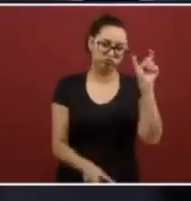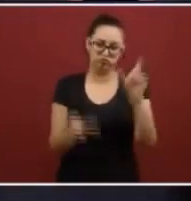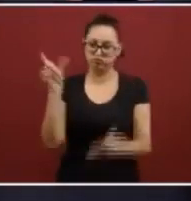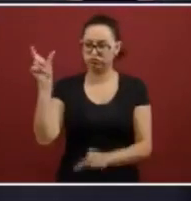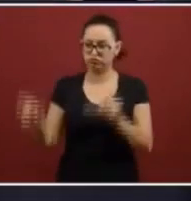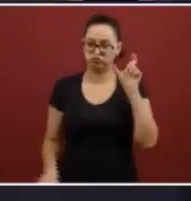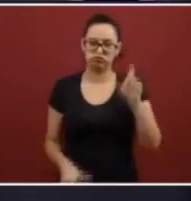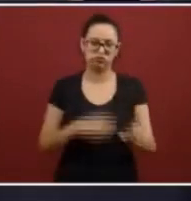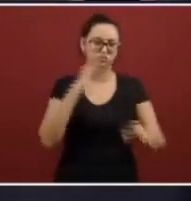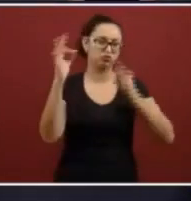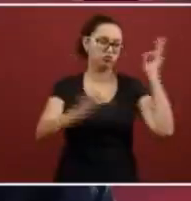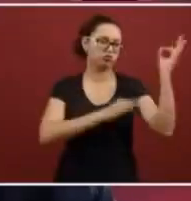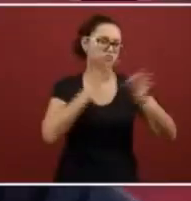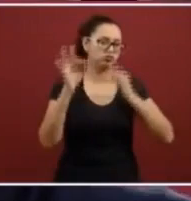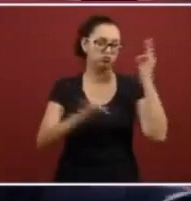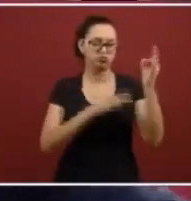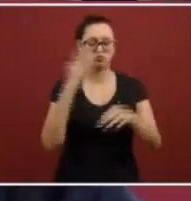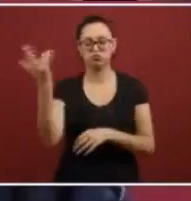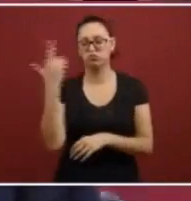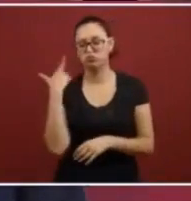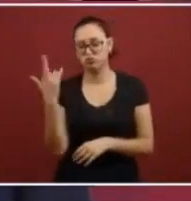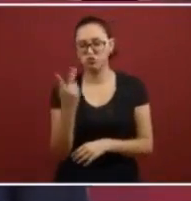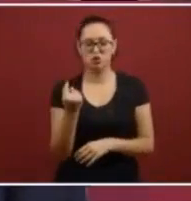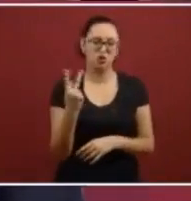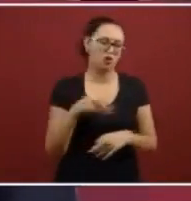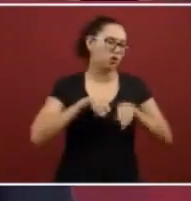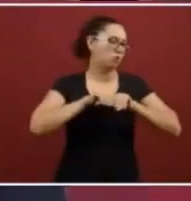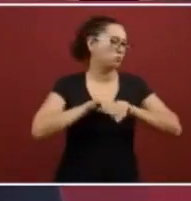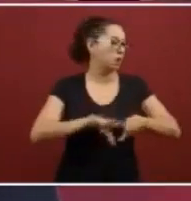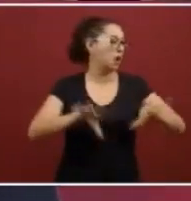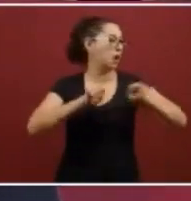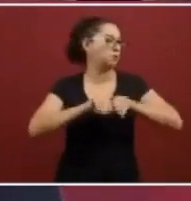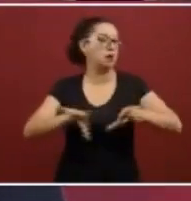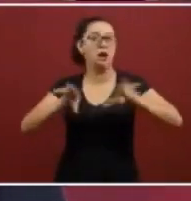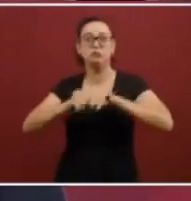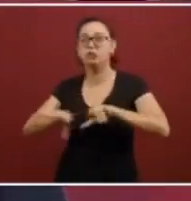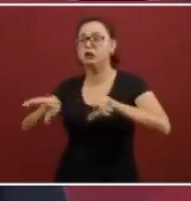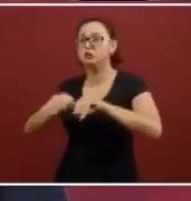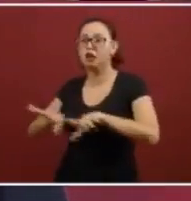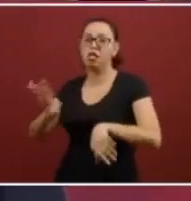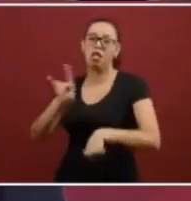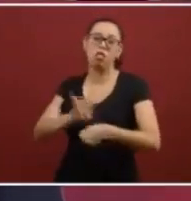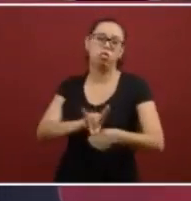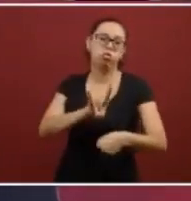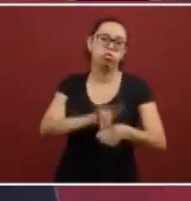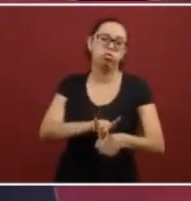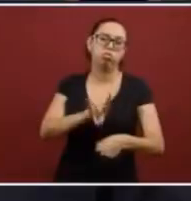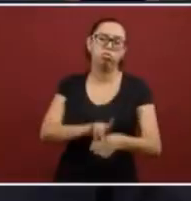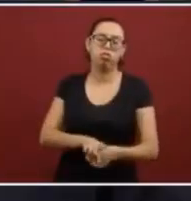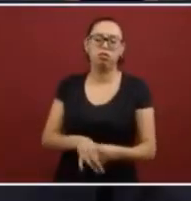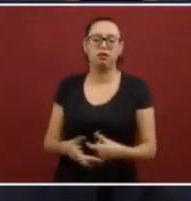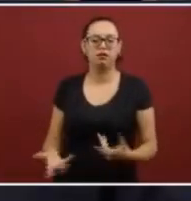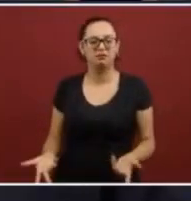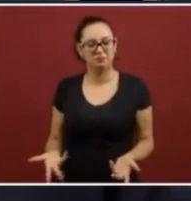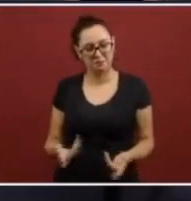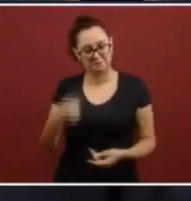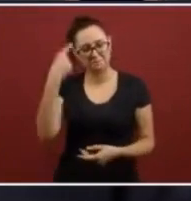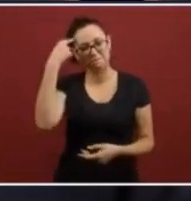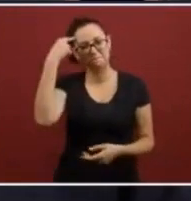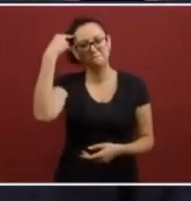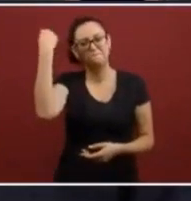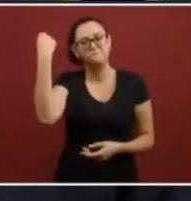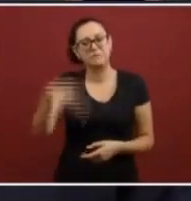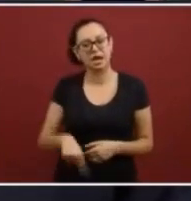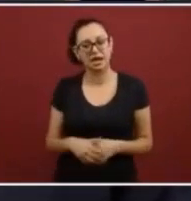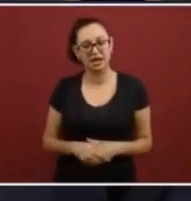some y televisión. poor guy in, Y and el que era but the big guy that was, aplaudido, the one that was being caía de la